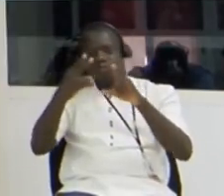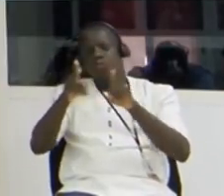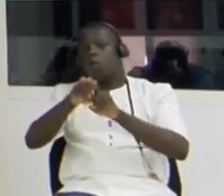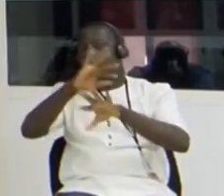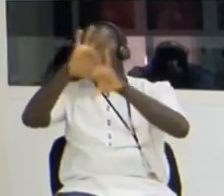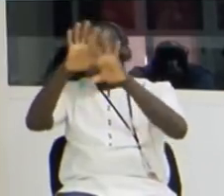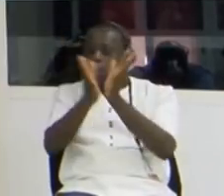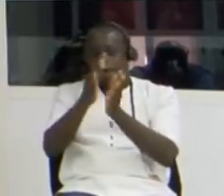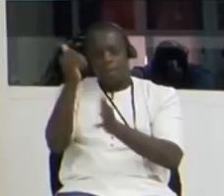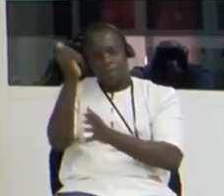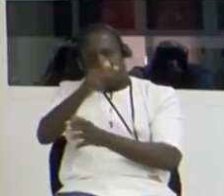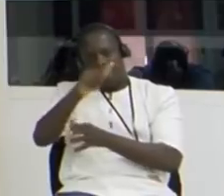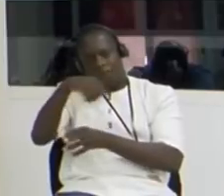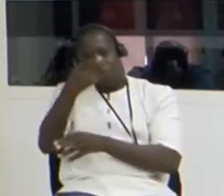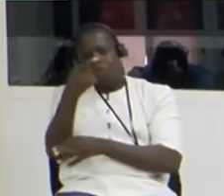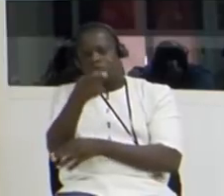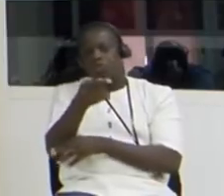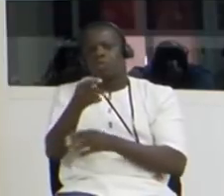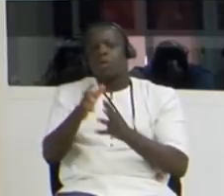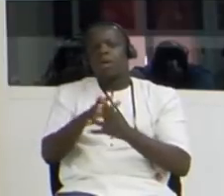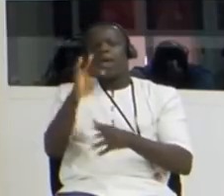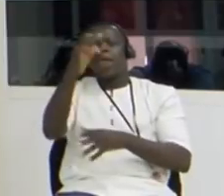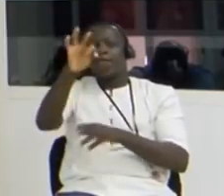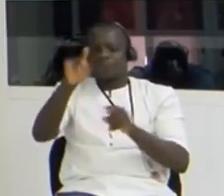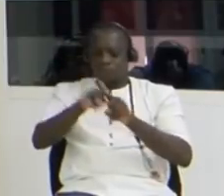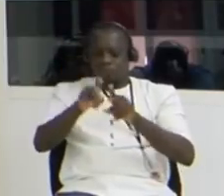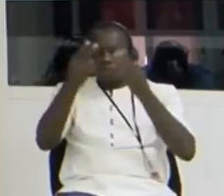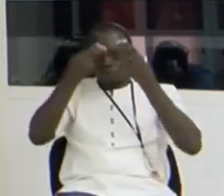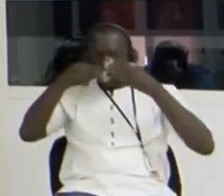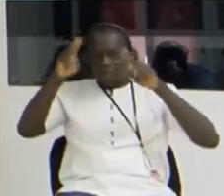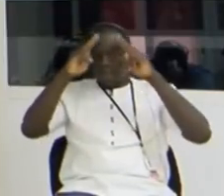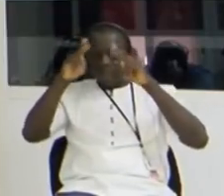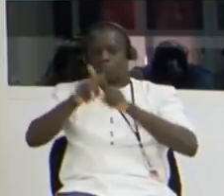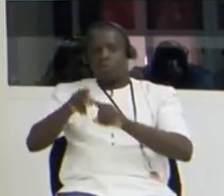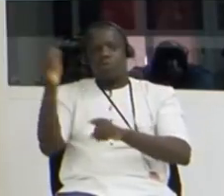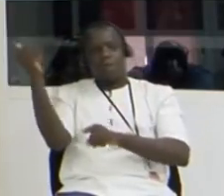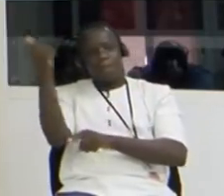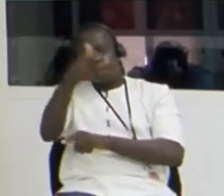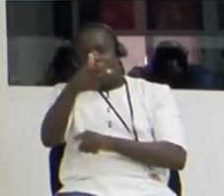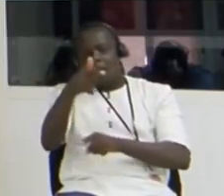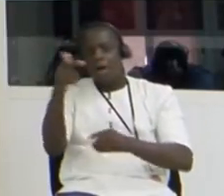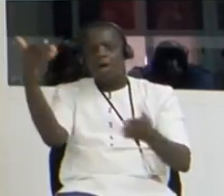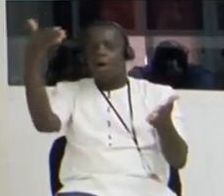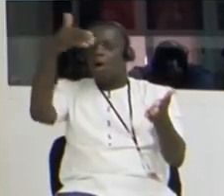And what institutions were open to these scholarships? Okay.